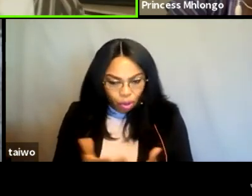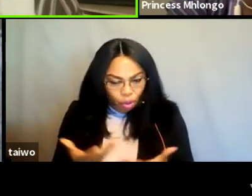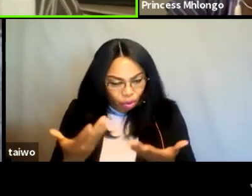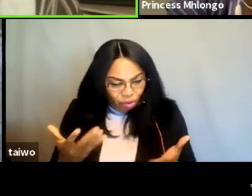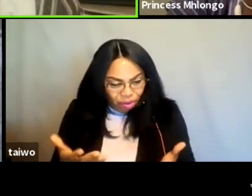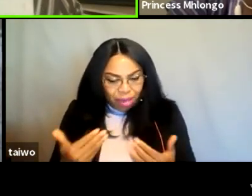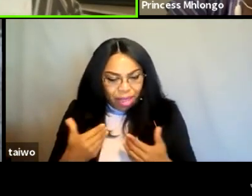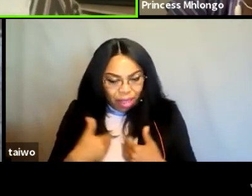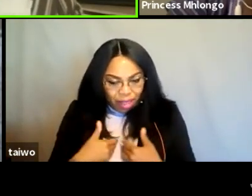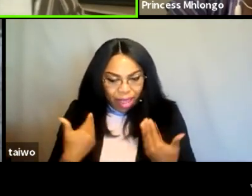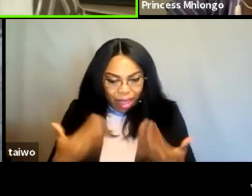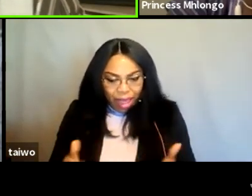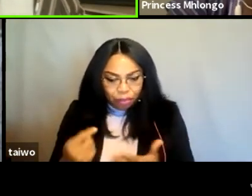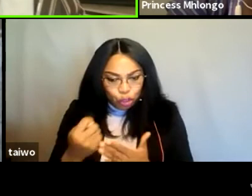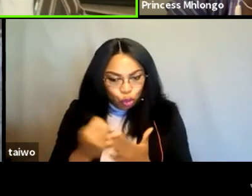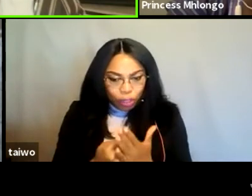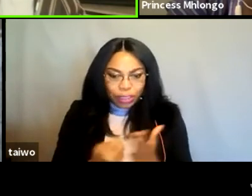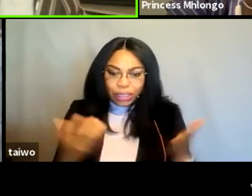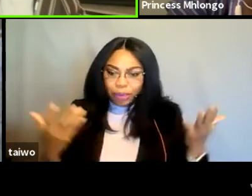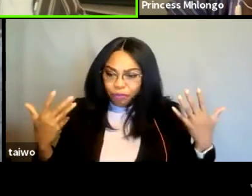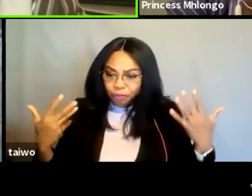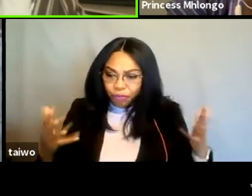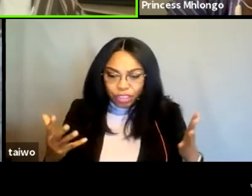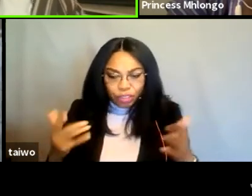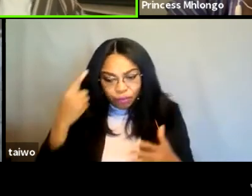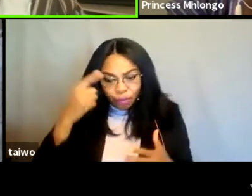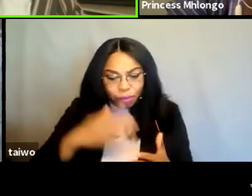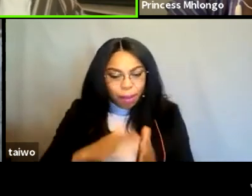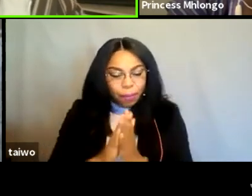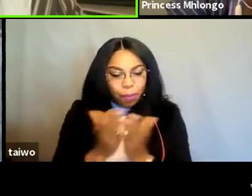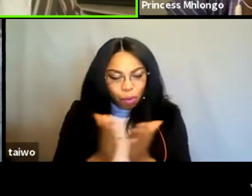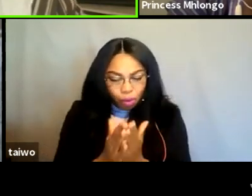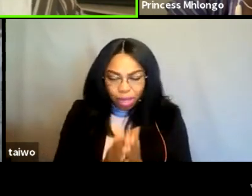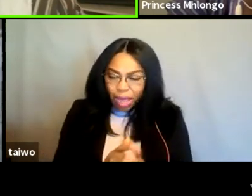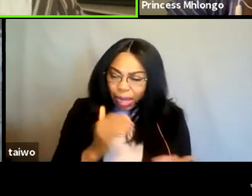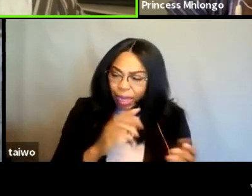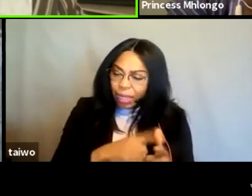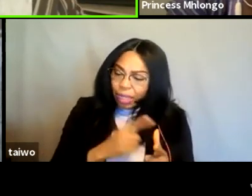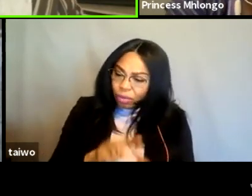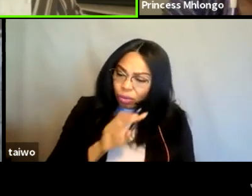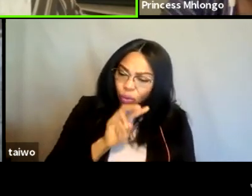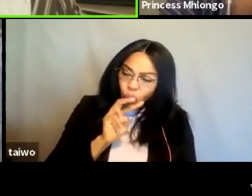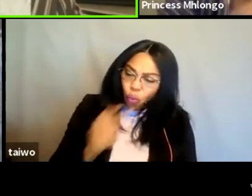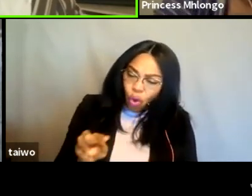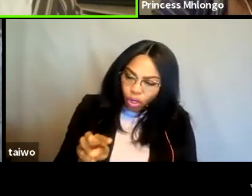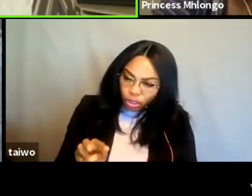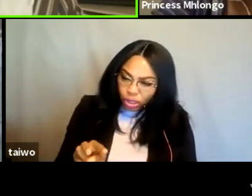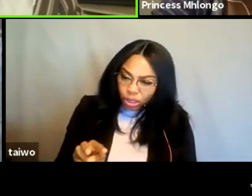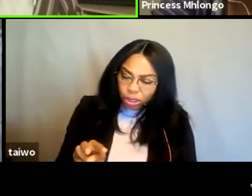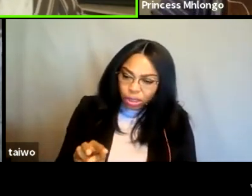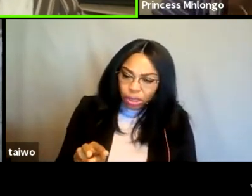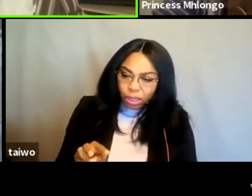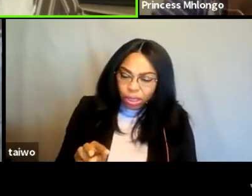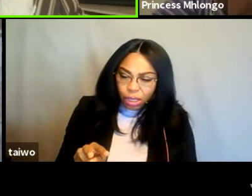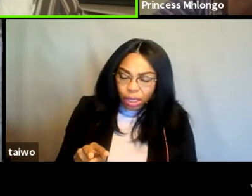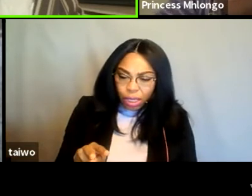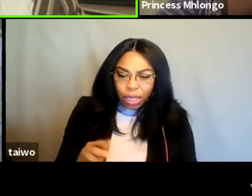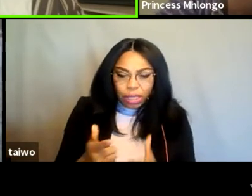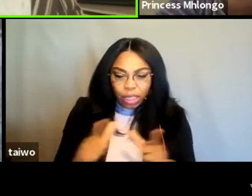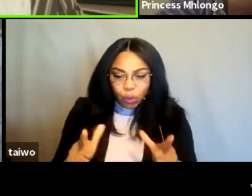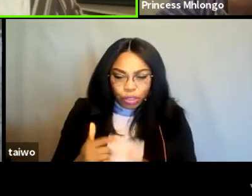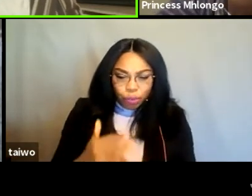for my book. So to watch that suddenly have to cross the linguistic